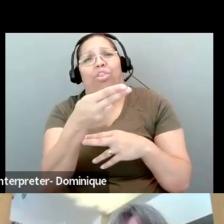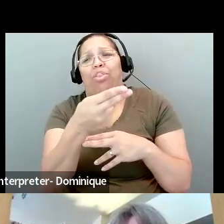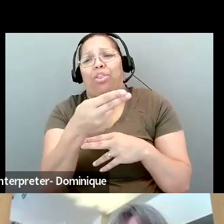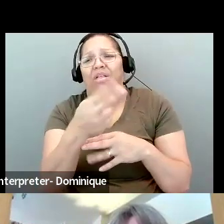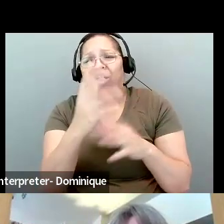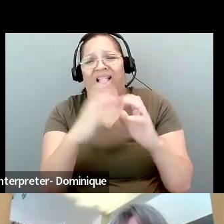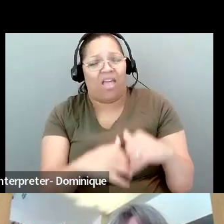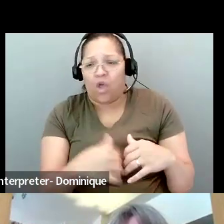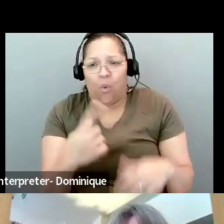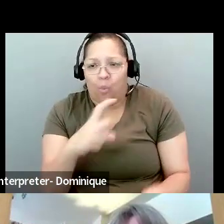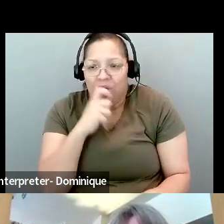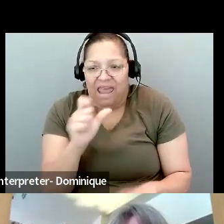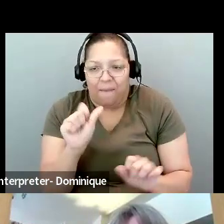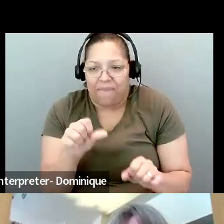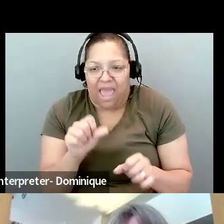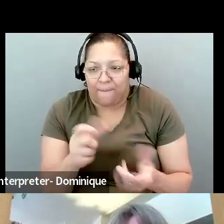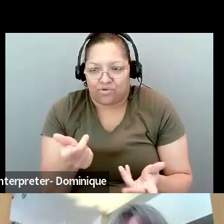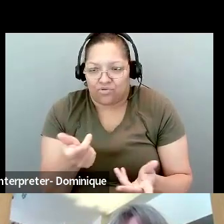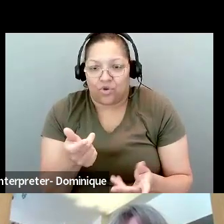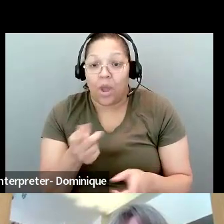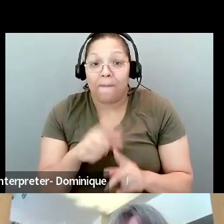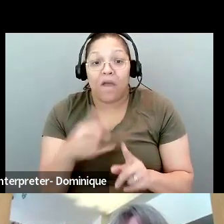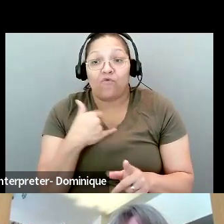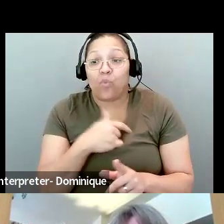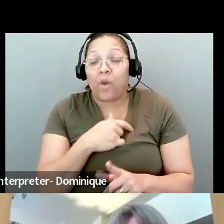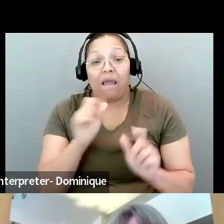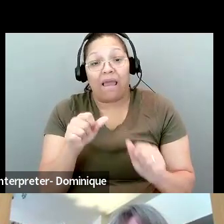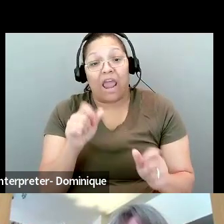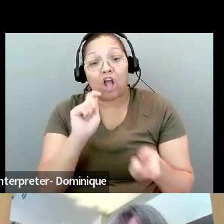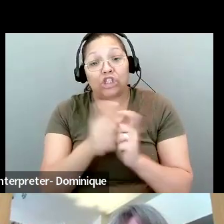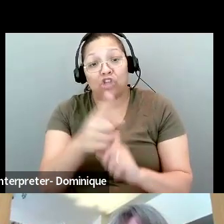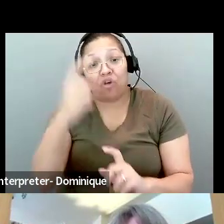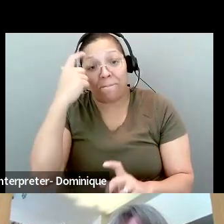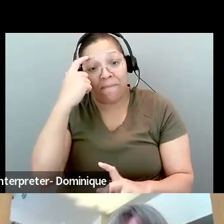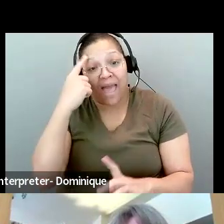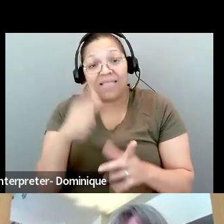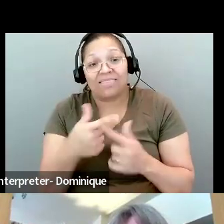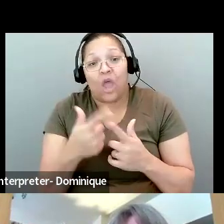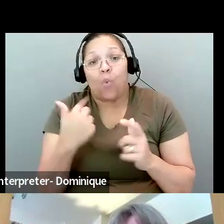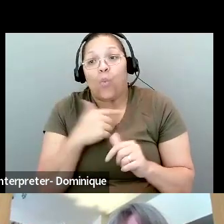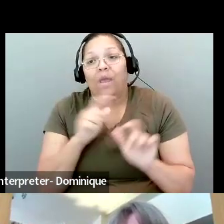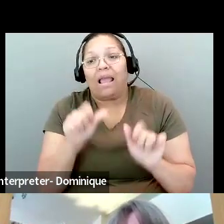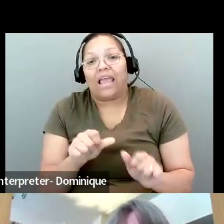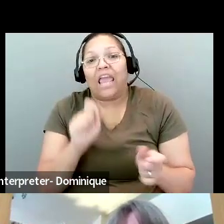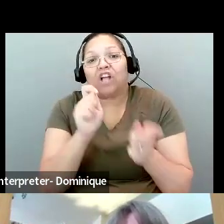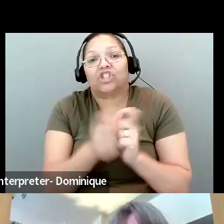We're never gonna make a dent. But if we can change their minds, maybe we can start to change the way that they think about things.